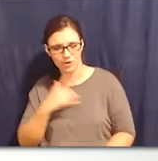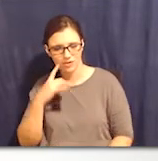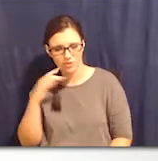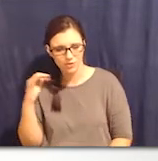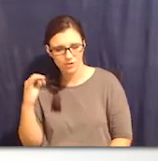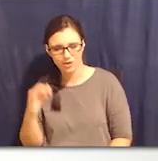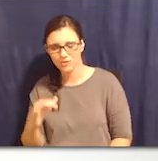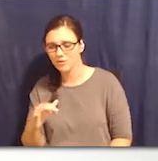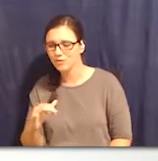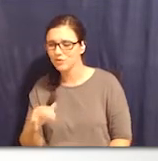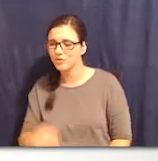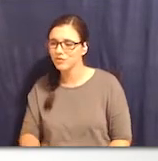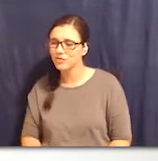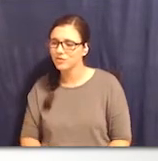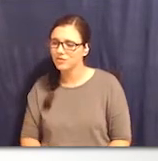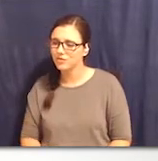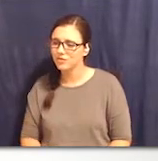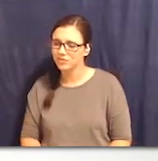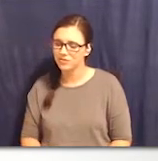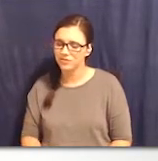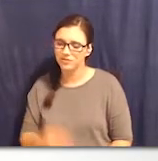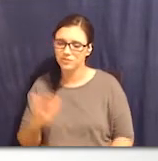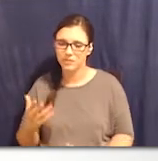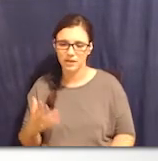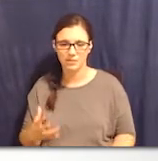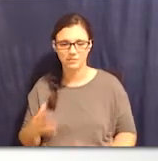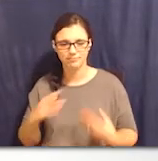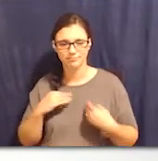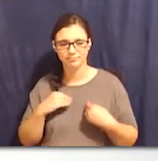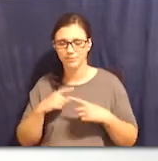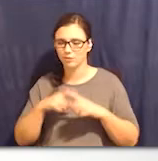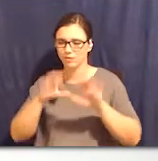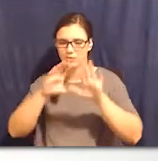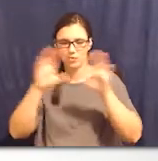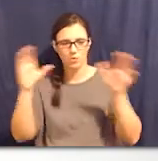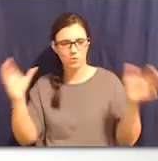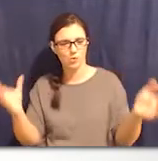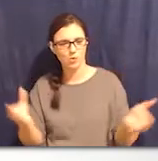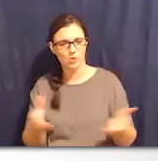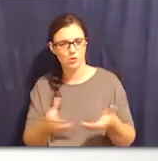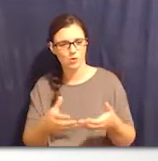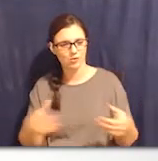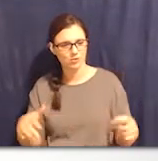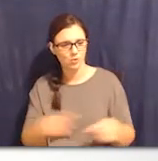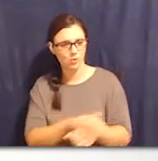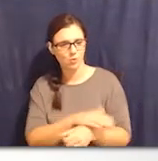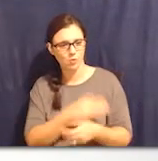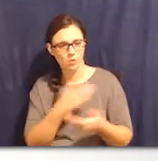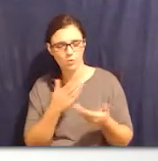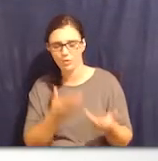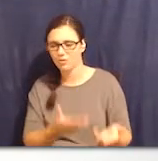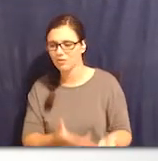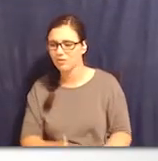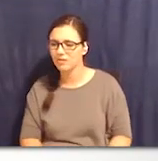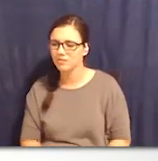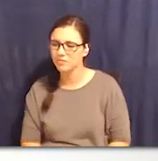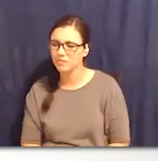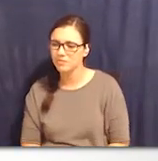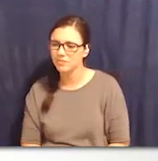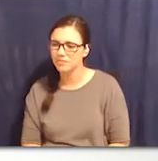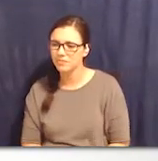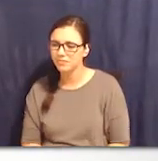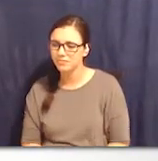child living in their hearts forever, or an embrace from the world as